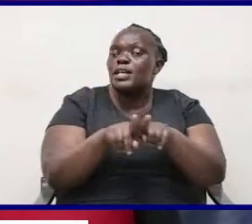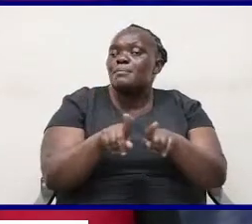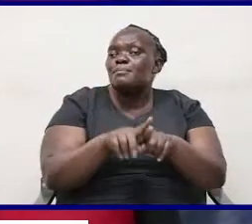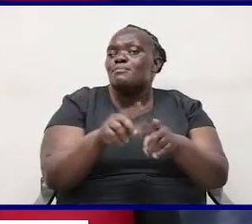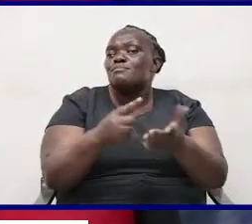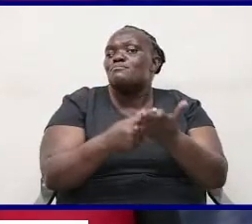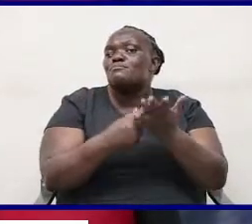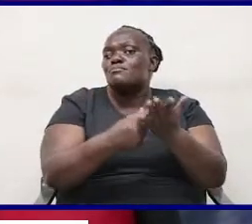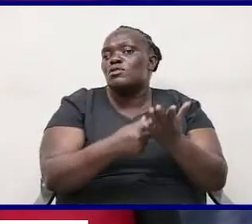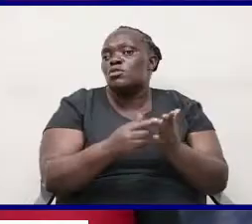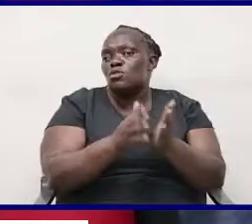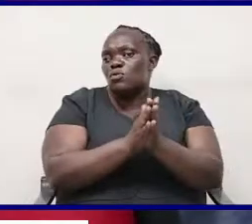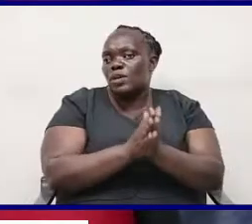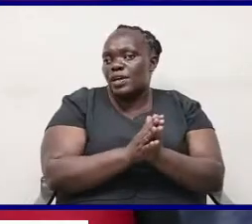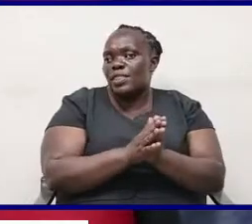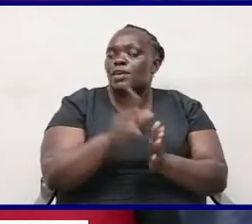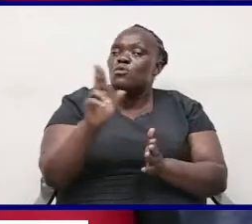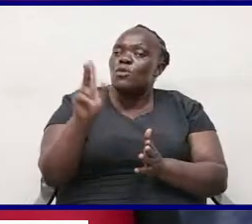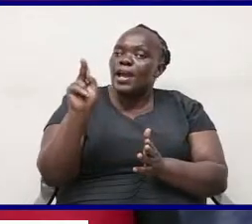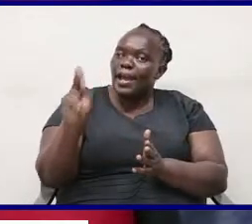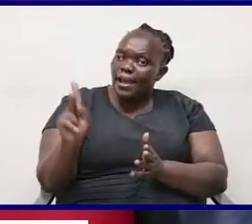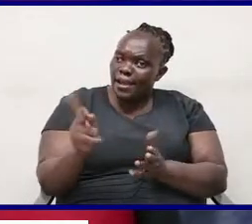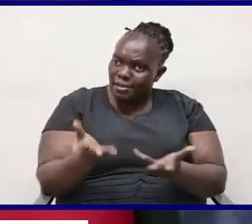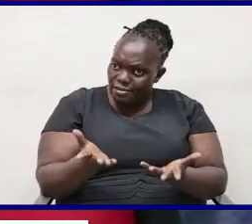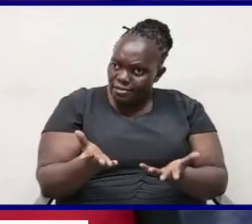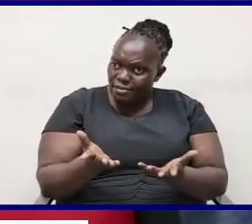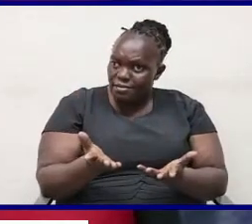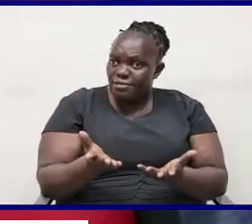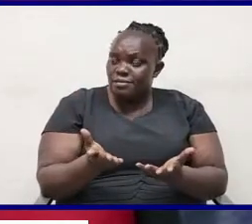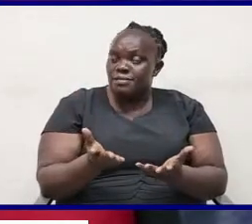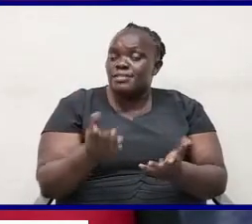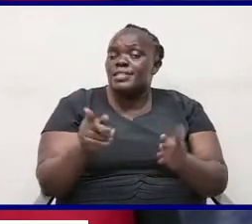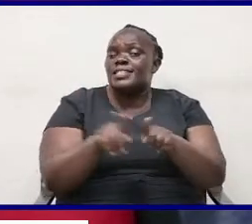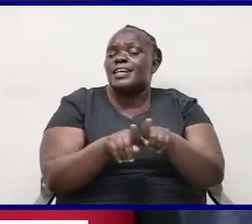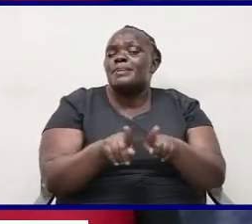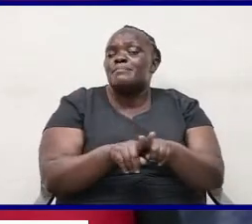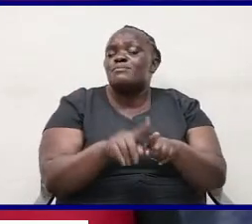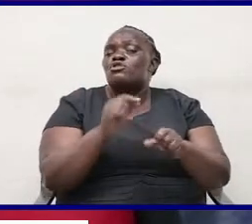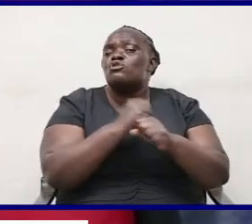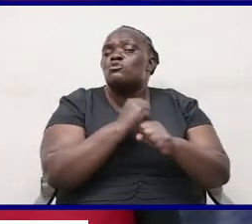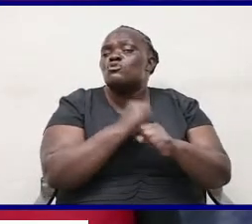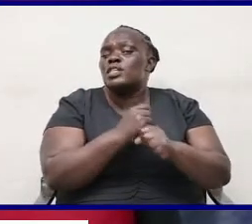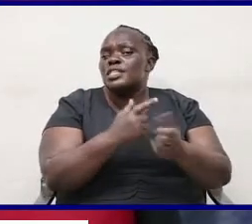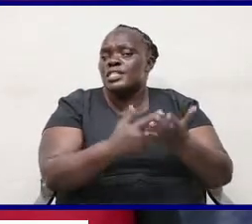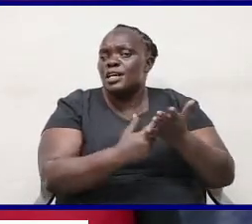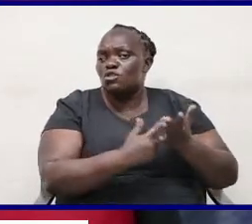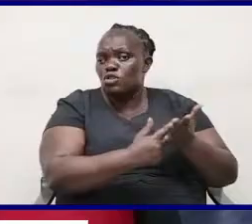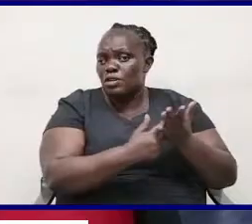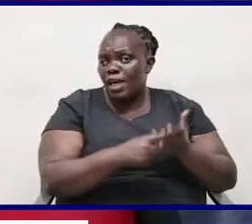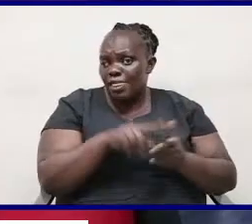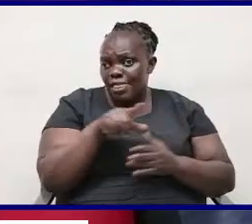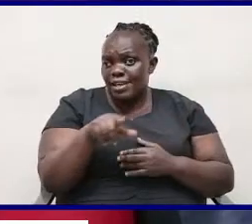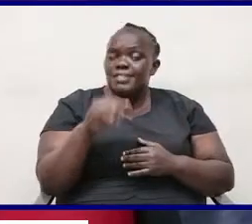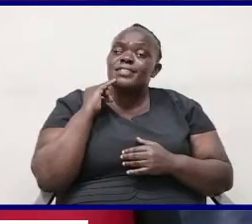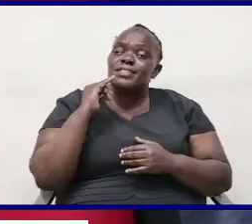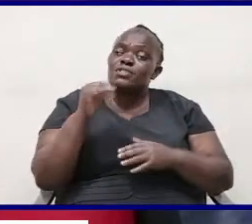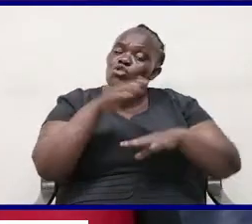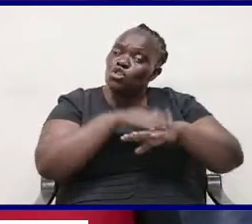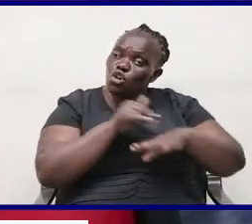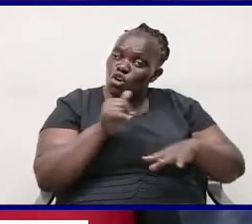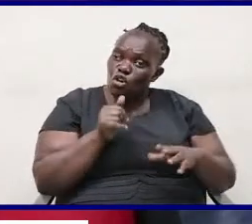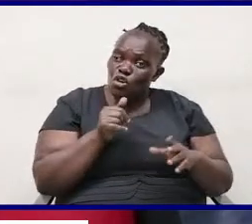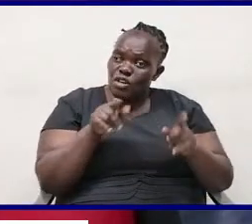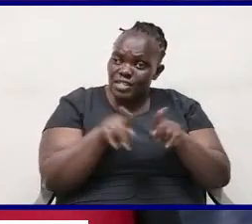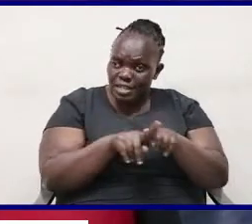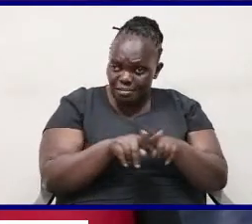the United Kingdom. We are just doing a negotiation which we are calling an